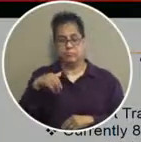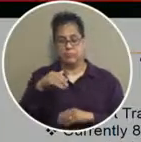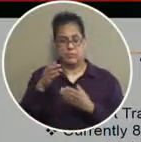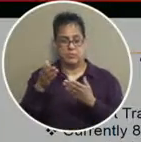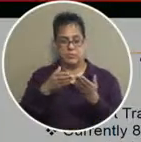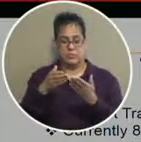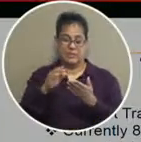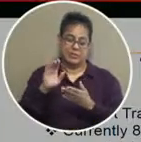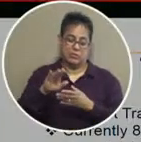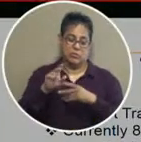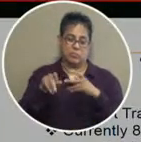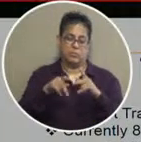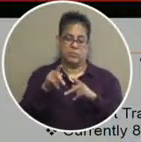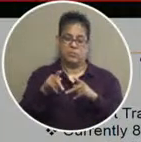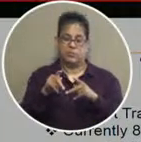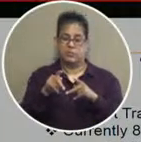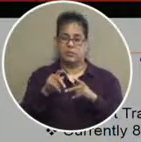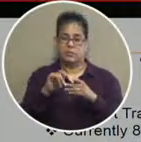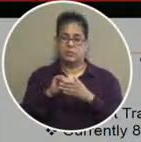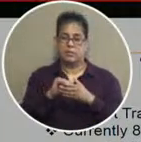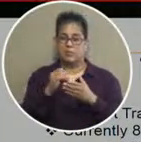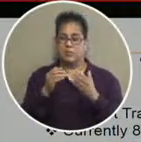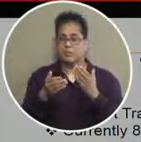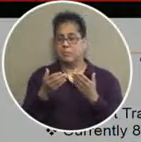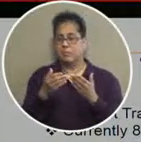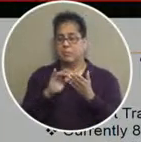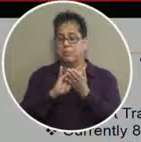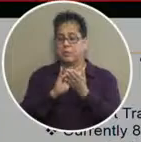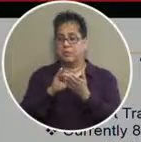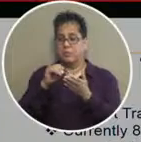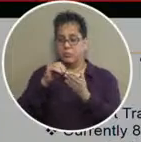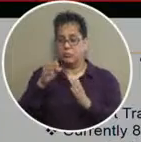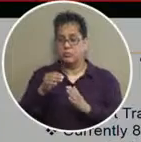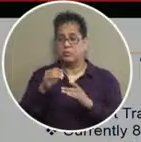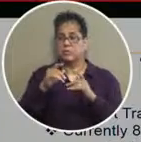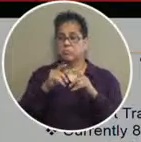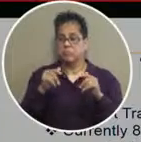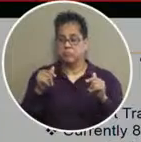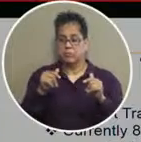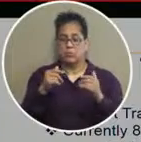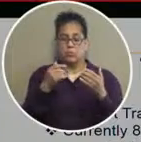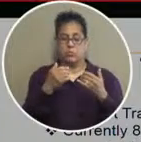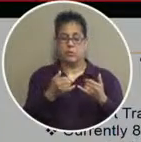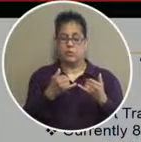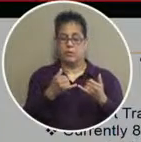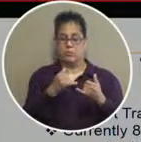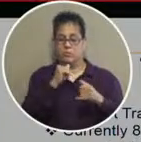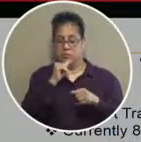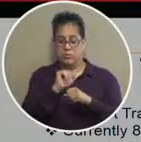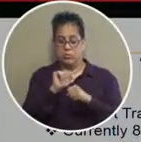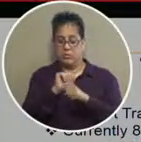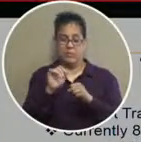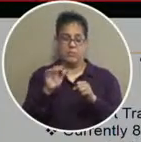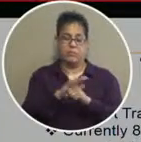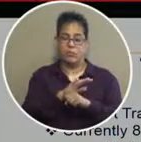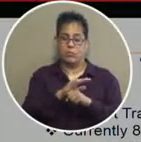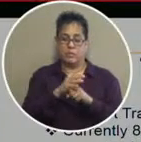are folks that are with the fire department. They're nurses, medical students, and others. So right now, we are not working at full capacity.